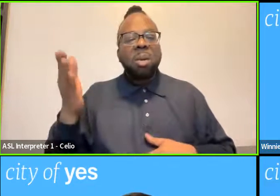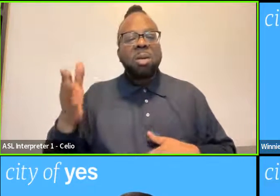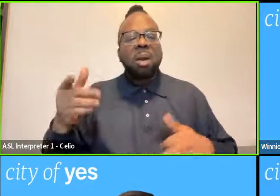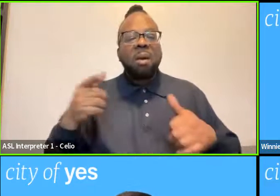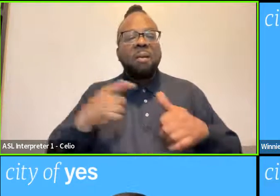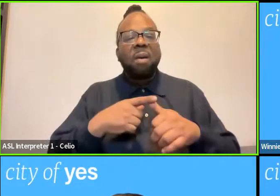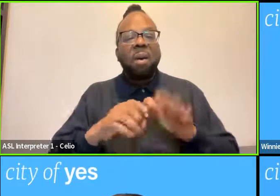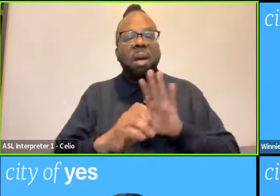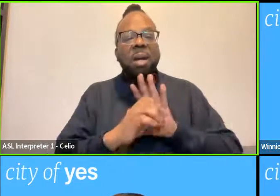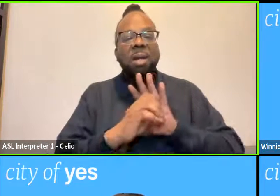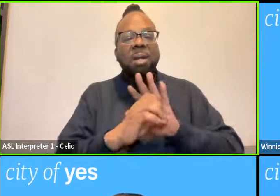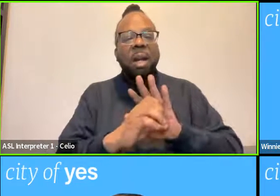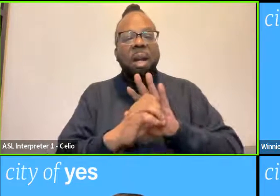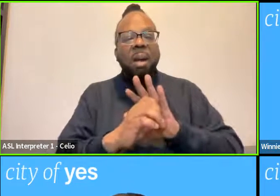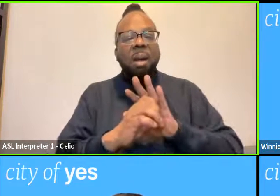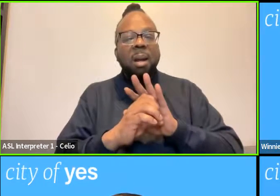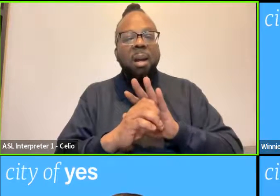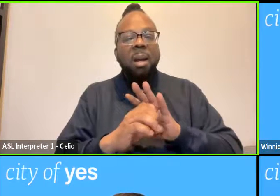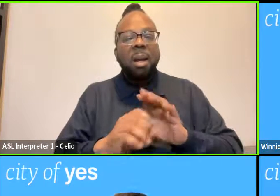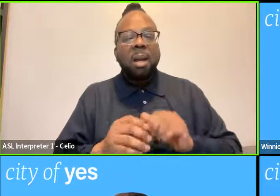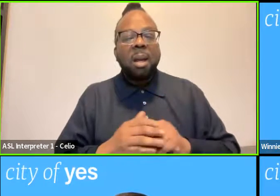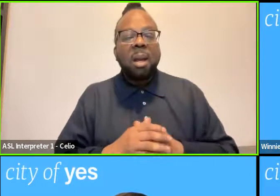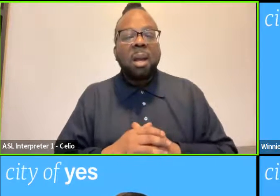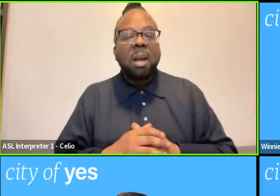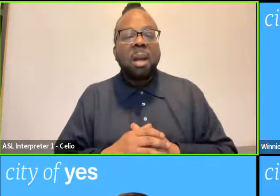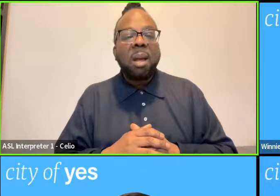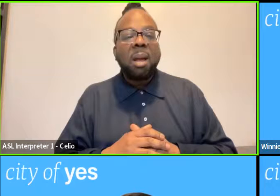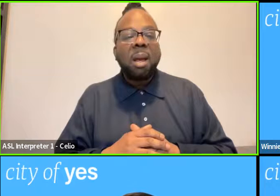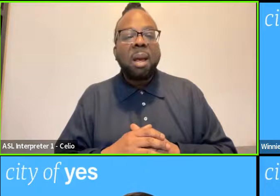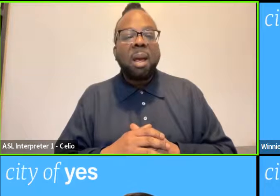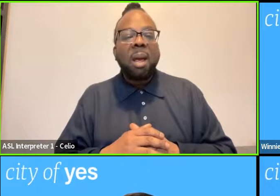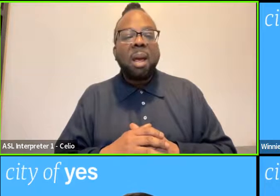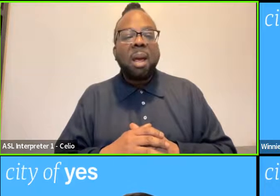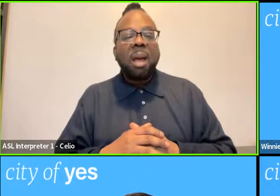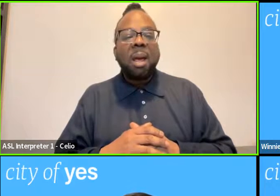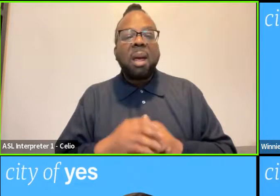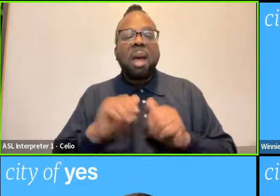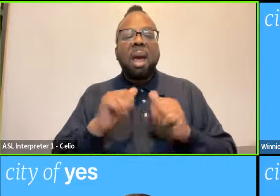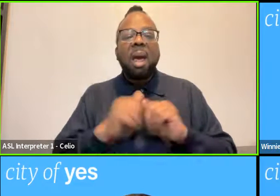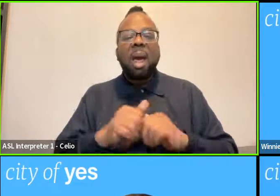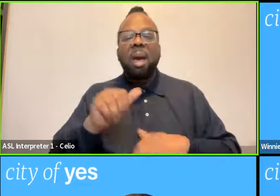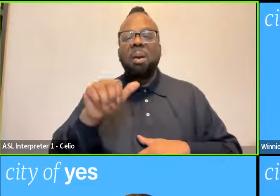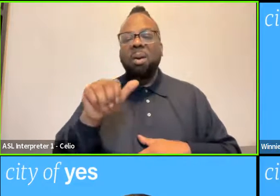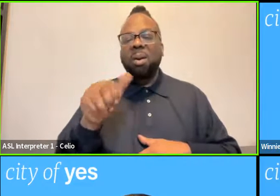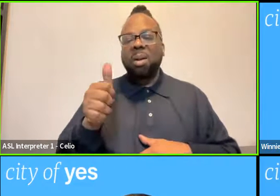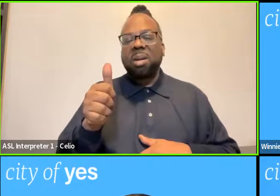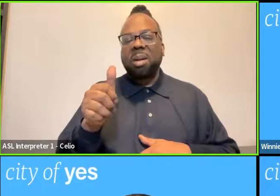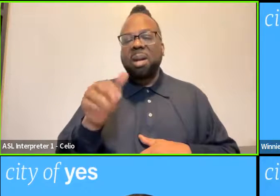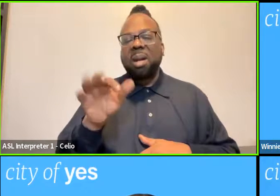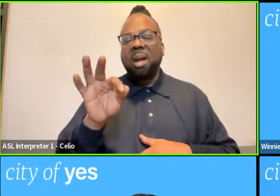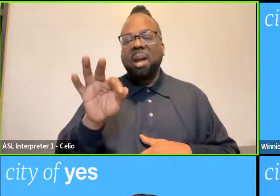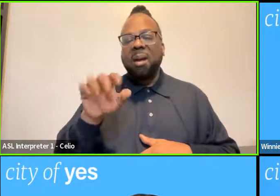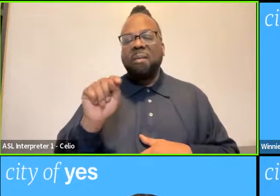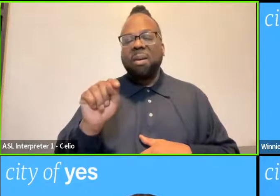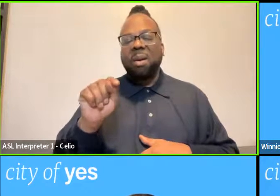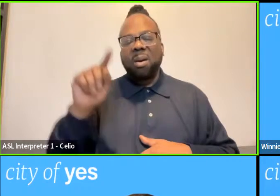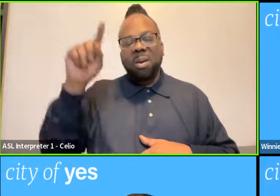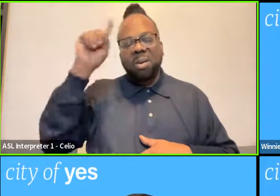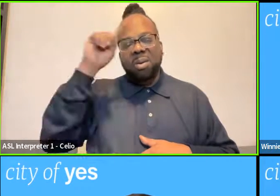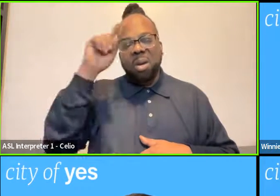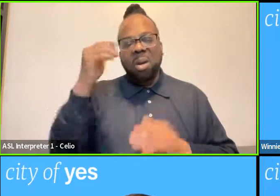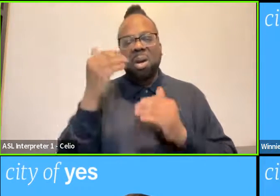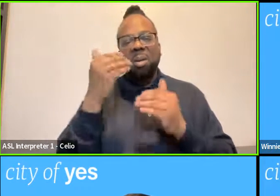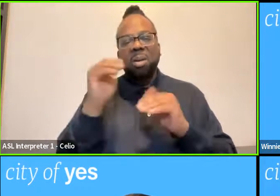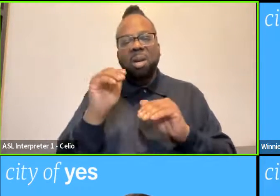example that you talked about, how does the 10 feet taller restriction work with 2 additional